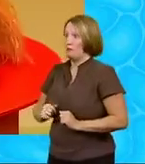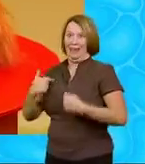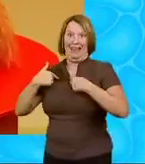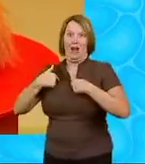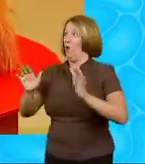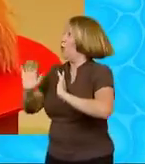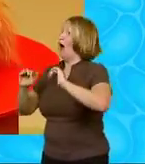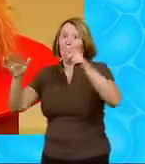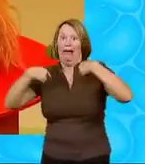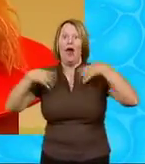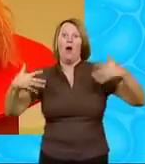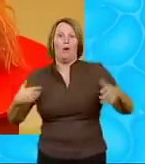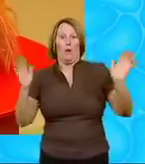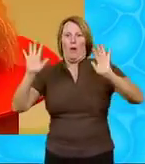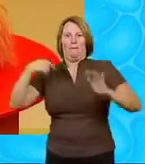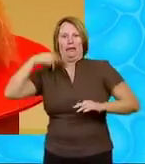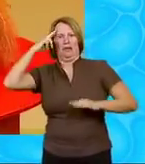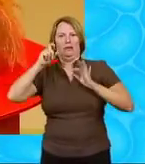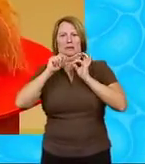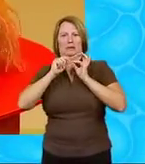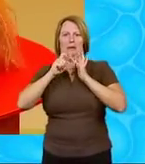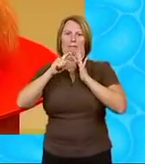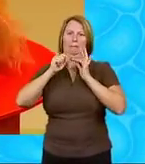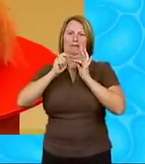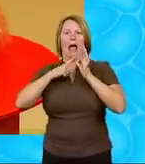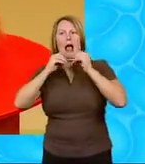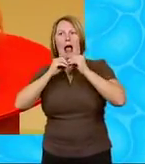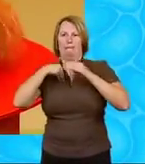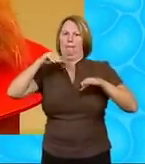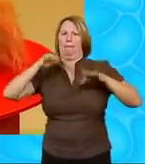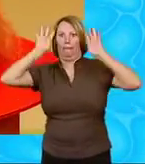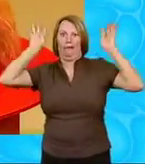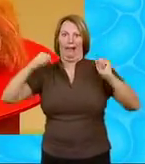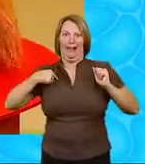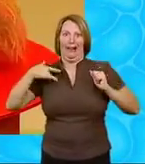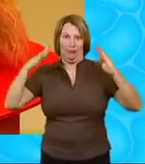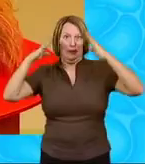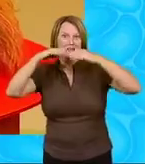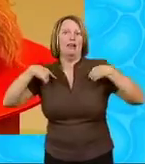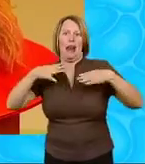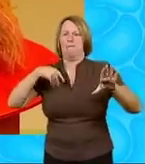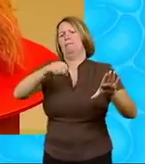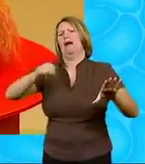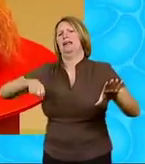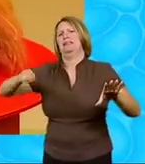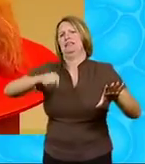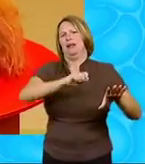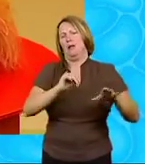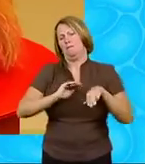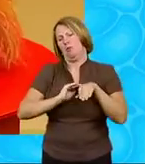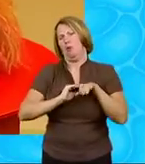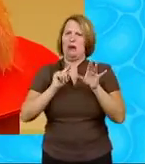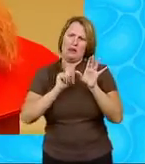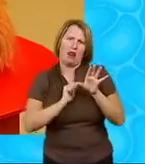me! Oh, hello! My name is Dib Dab. I also live in the attic. And I